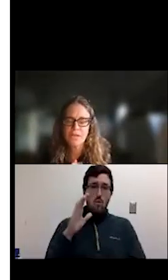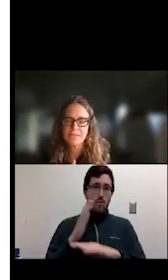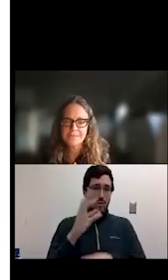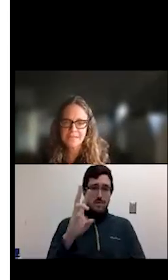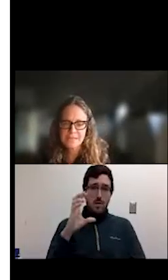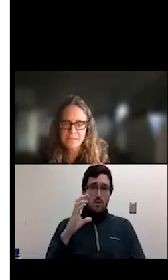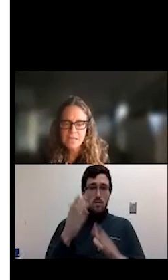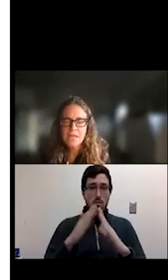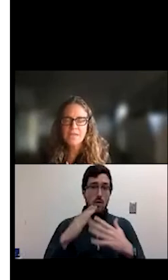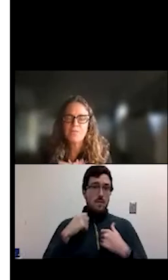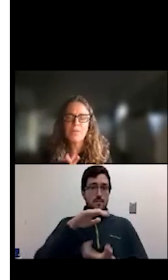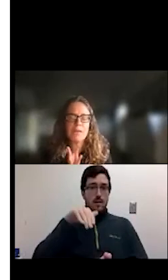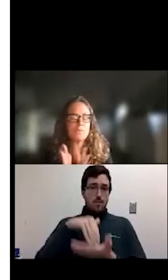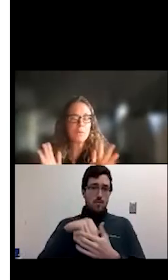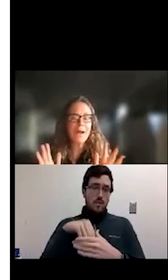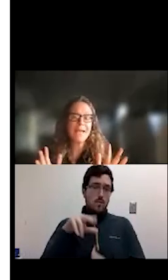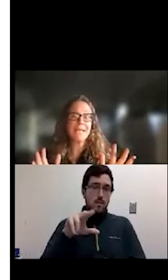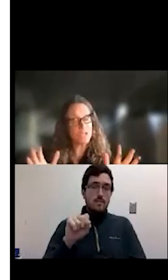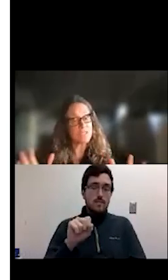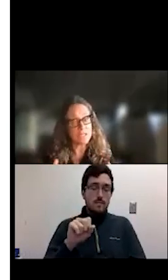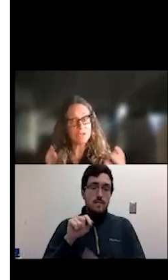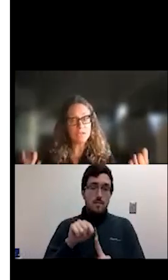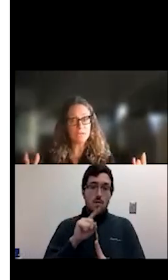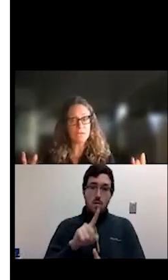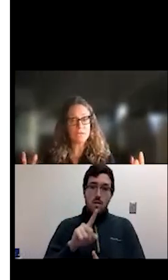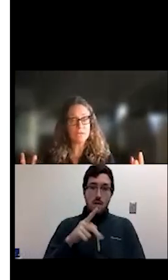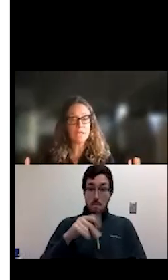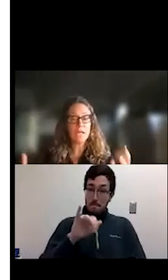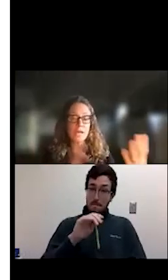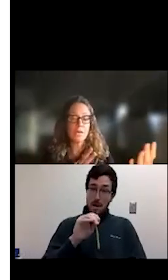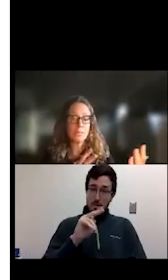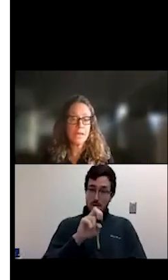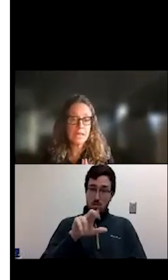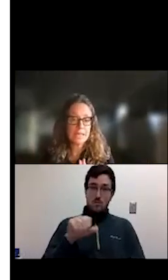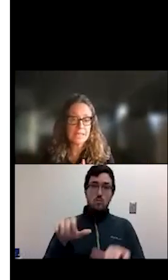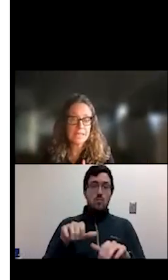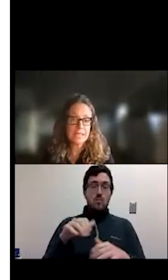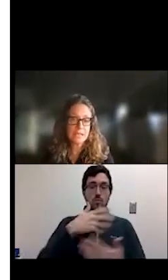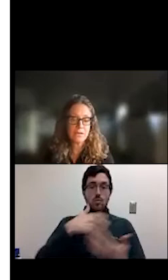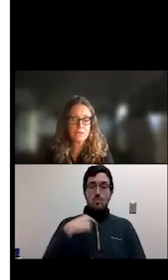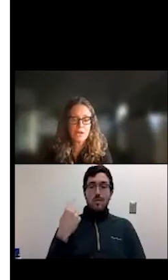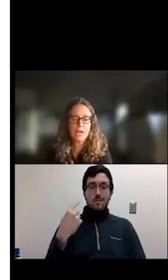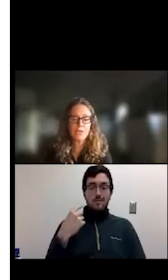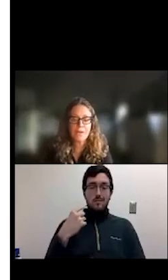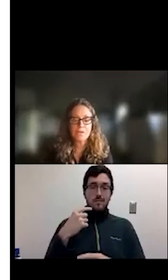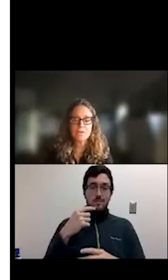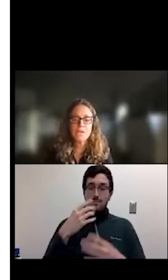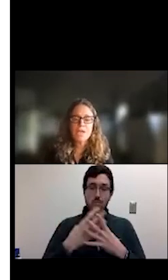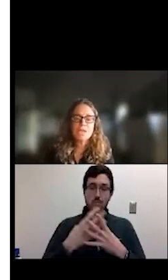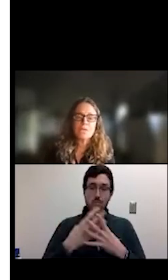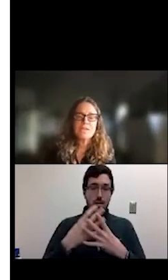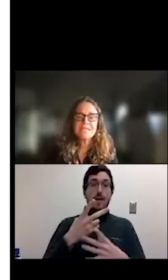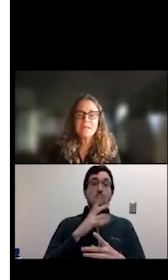centers across the United States. They've been real pioneers in doing social risk screening and incorporating that data into their electronic health